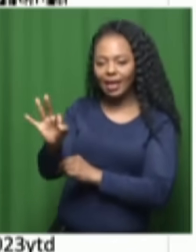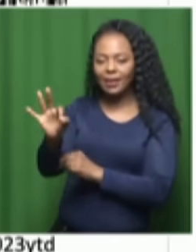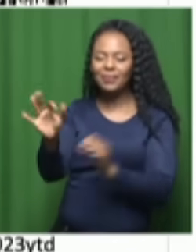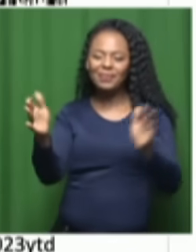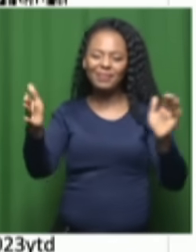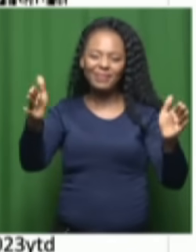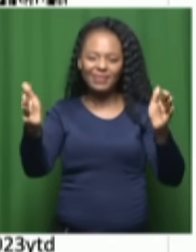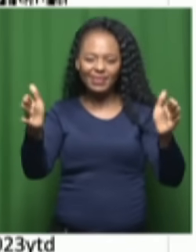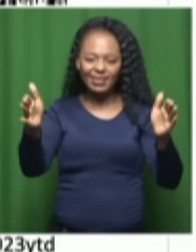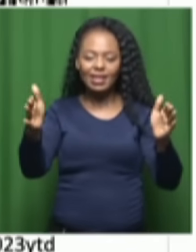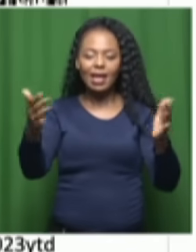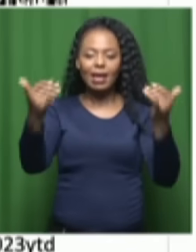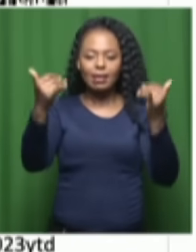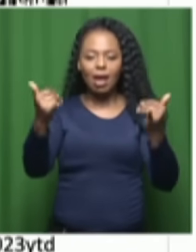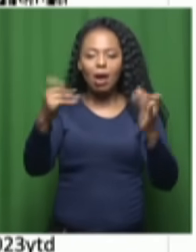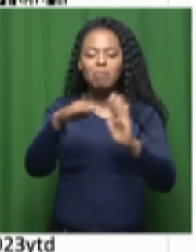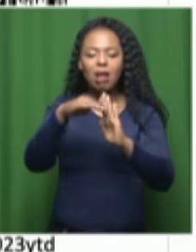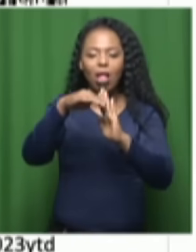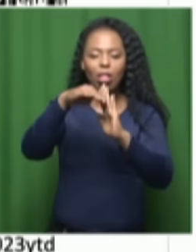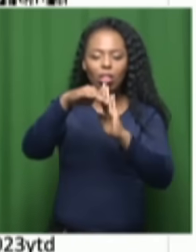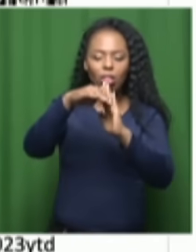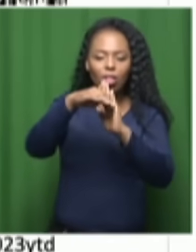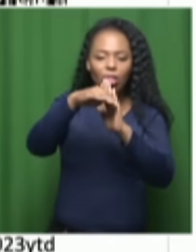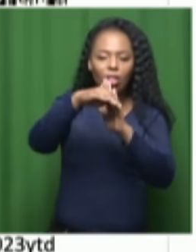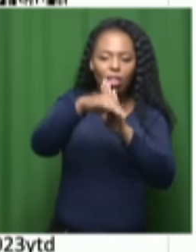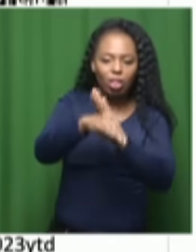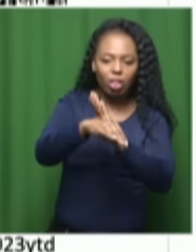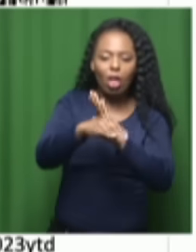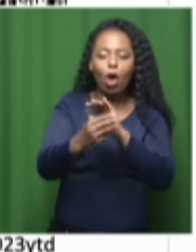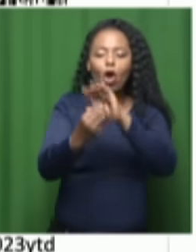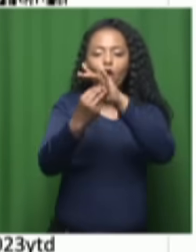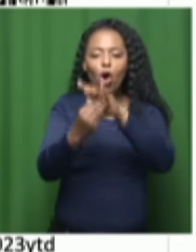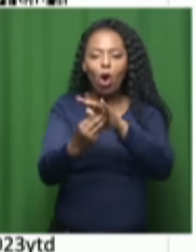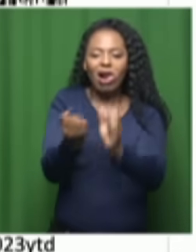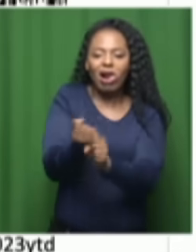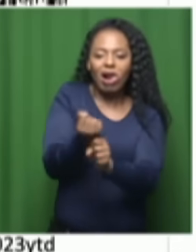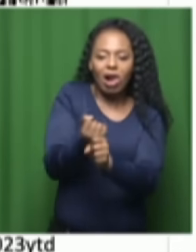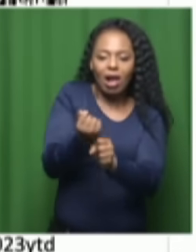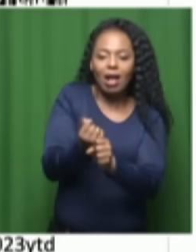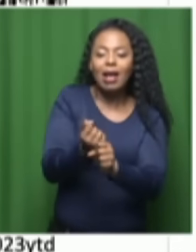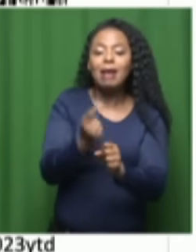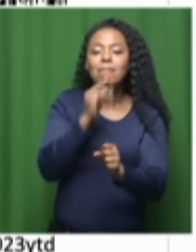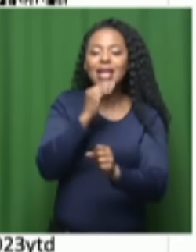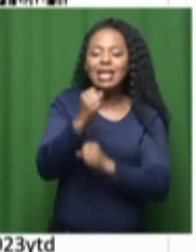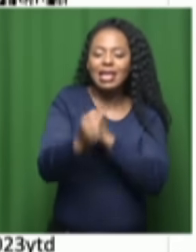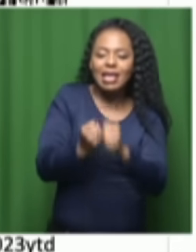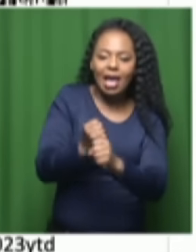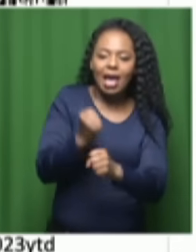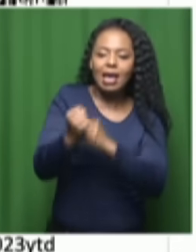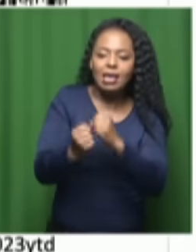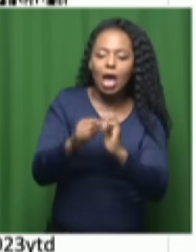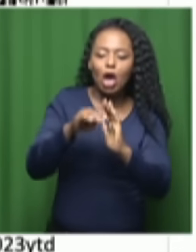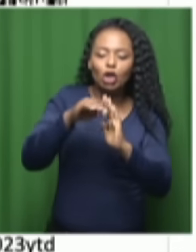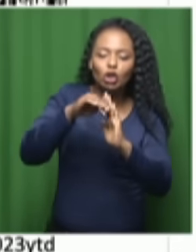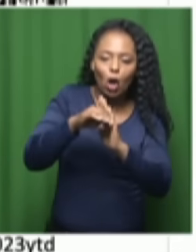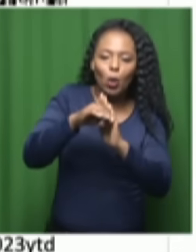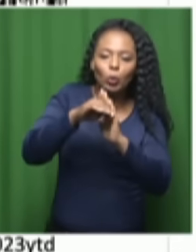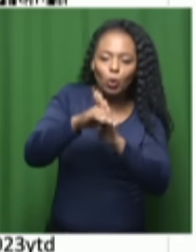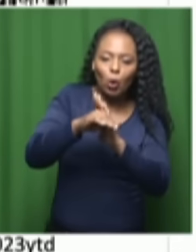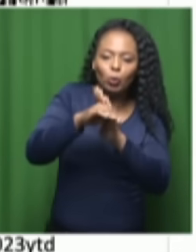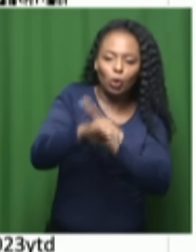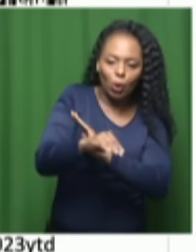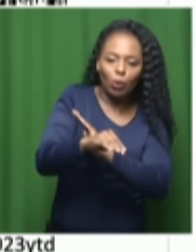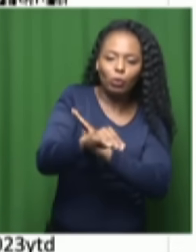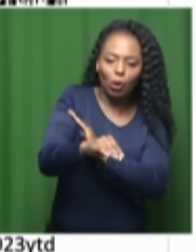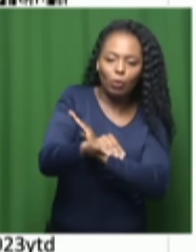of the coal fleet is dropping by about 3 percentage points each year. And you can see the red line is the trend.